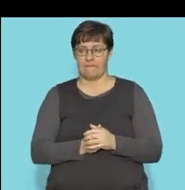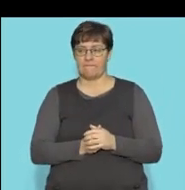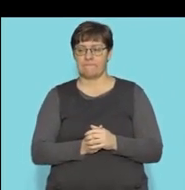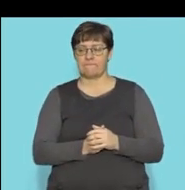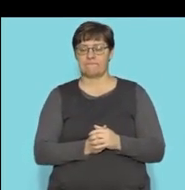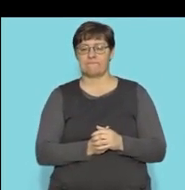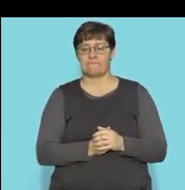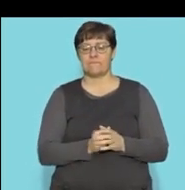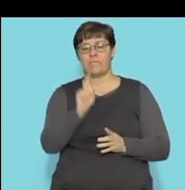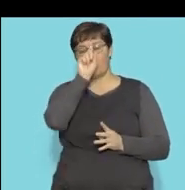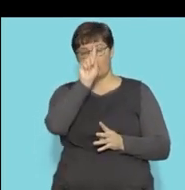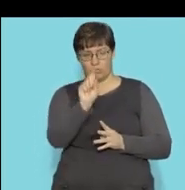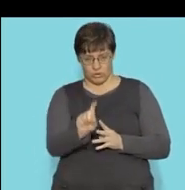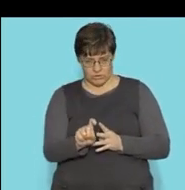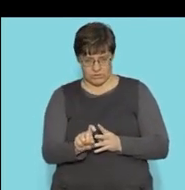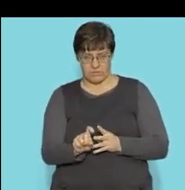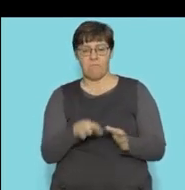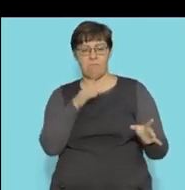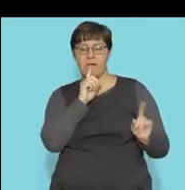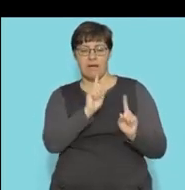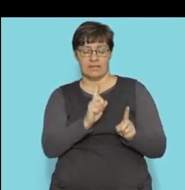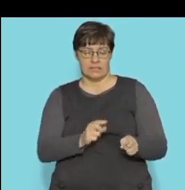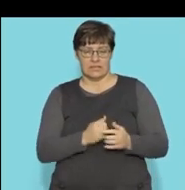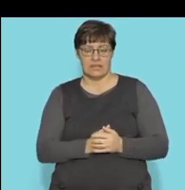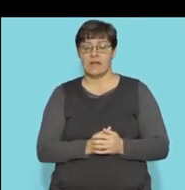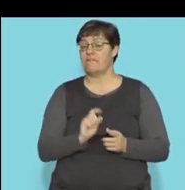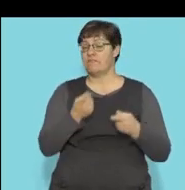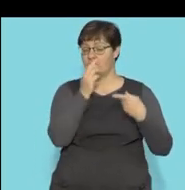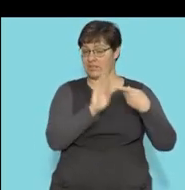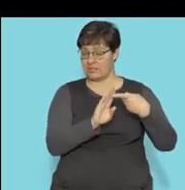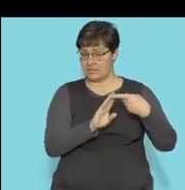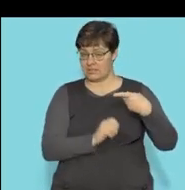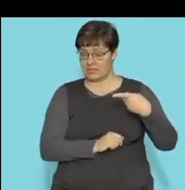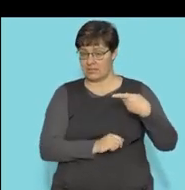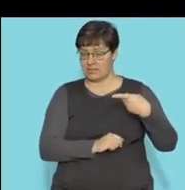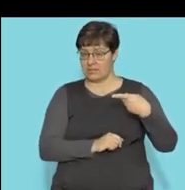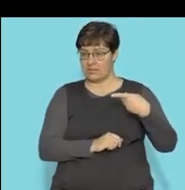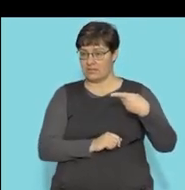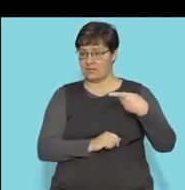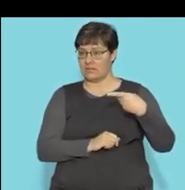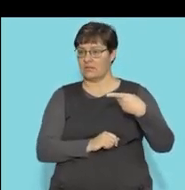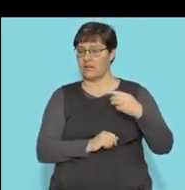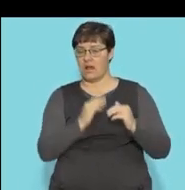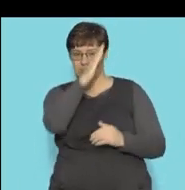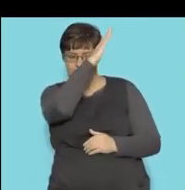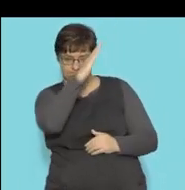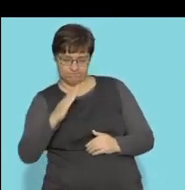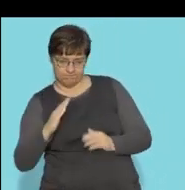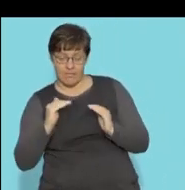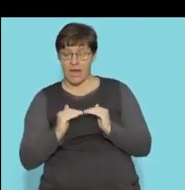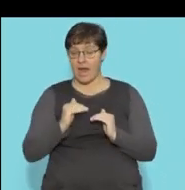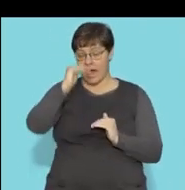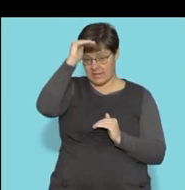slide. So these are the questions that we're going to get through. We're first going to calculate the slant